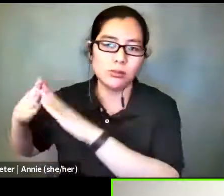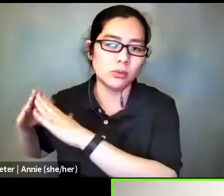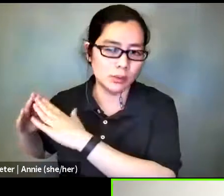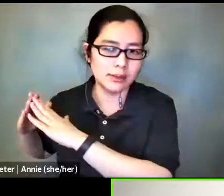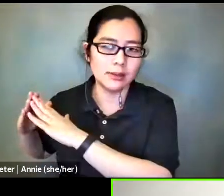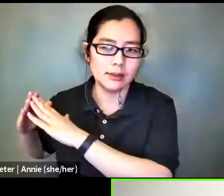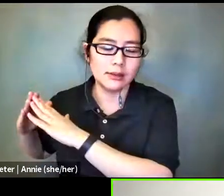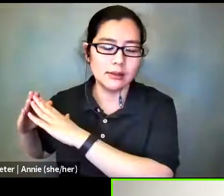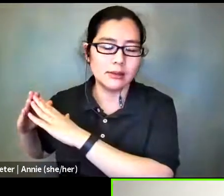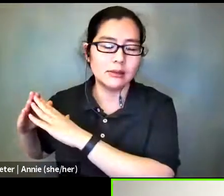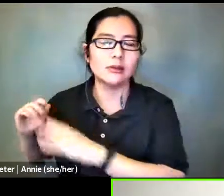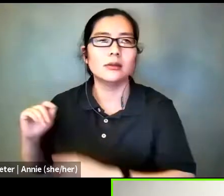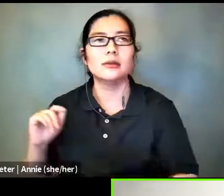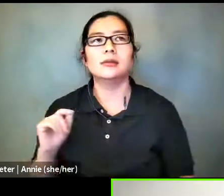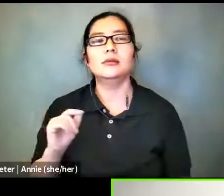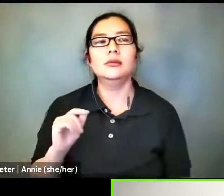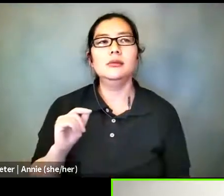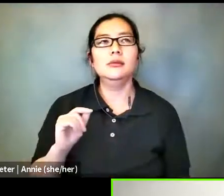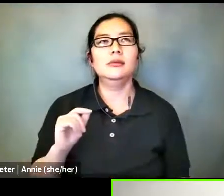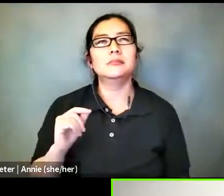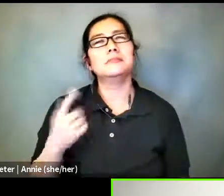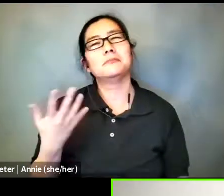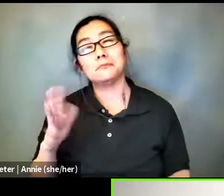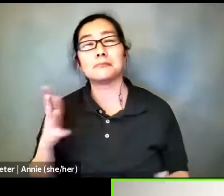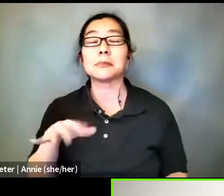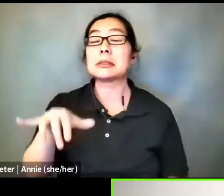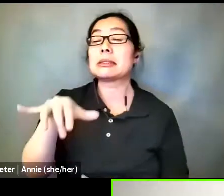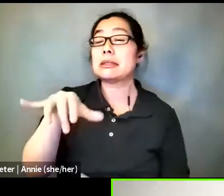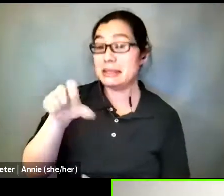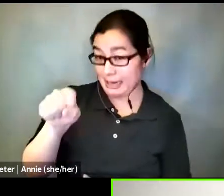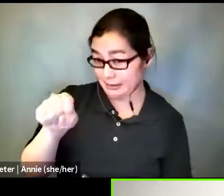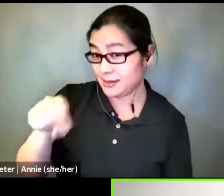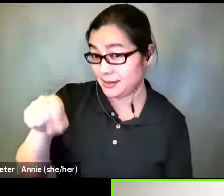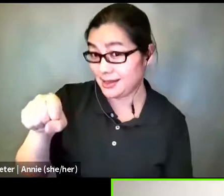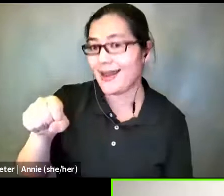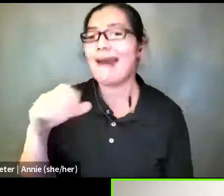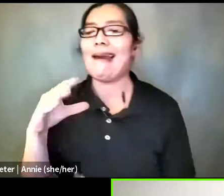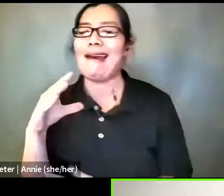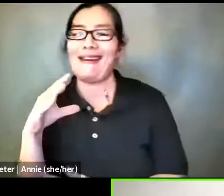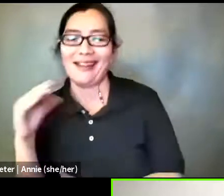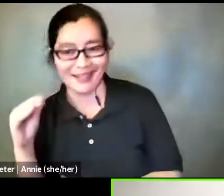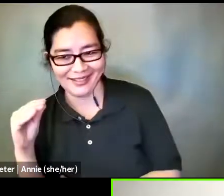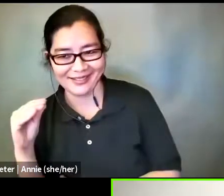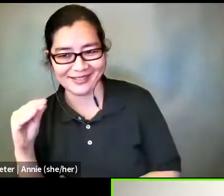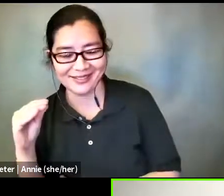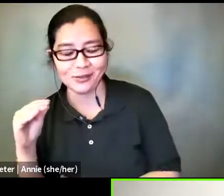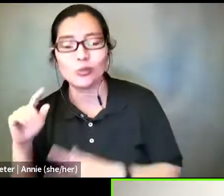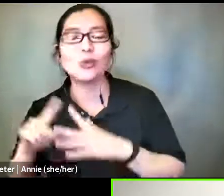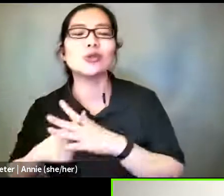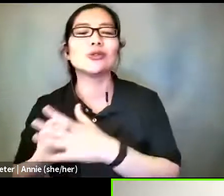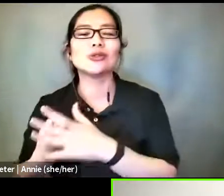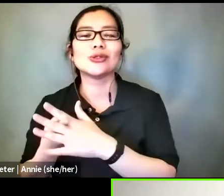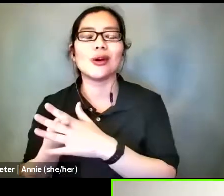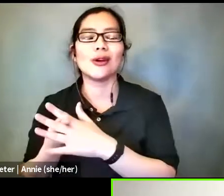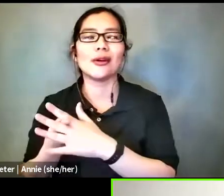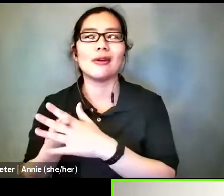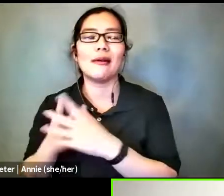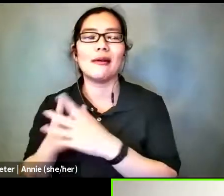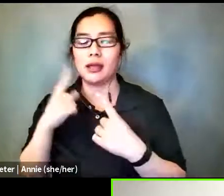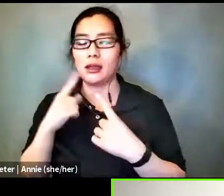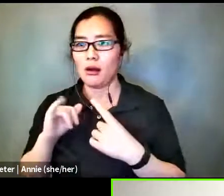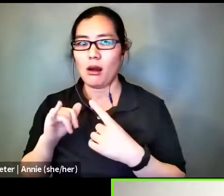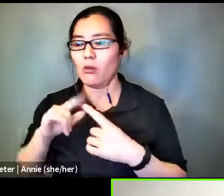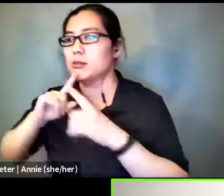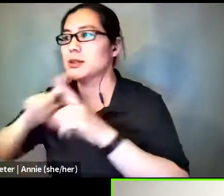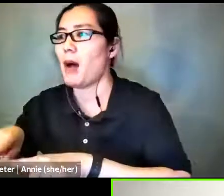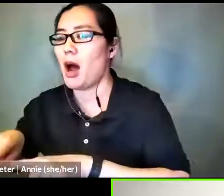that is, I say yes and, meaning that when we think of it like that, we become reactive and we